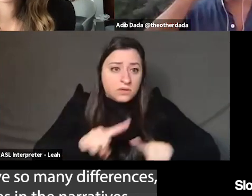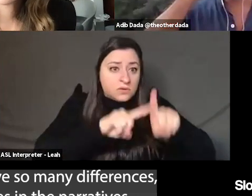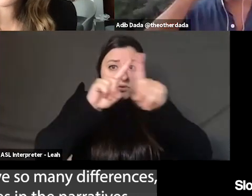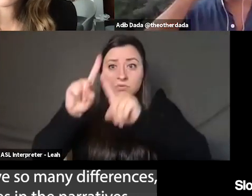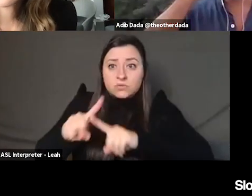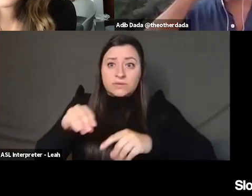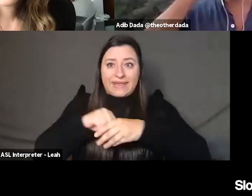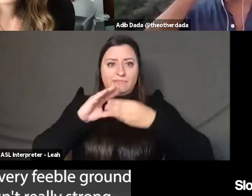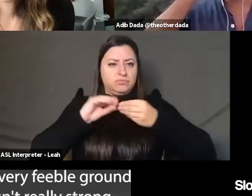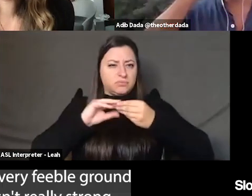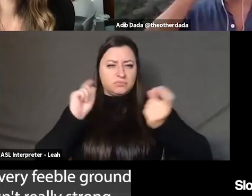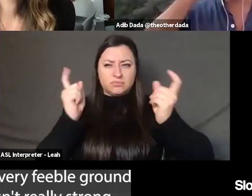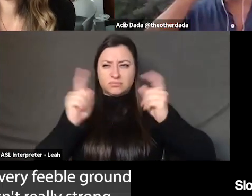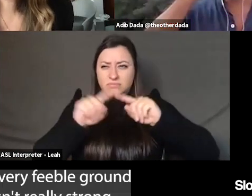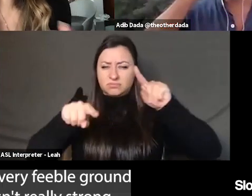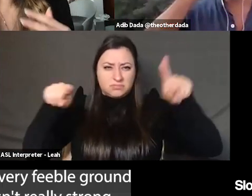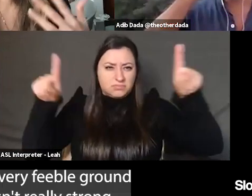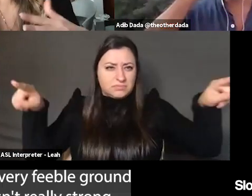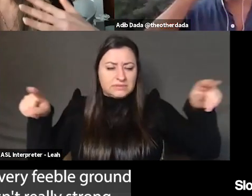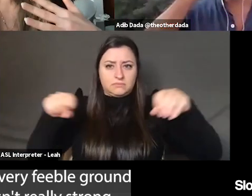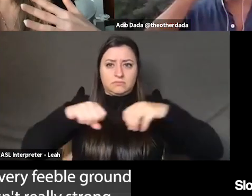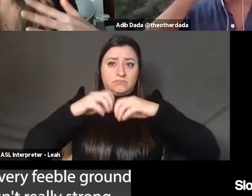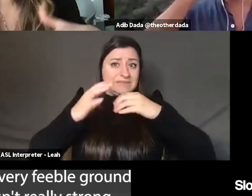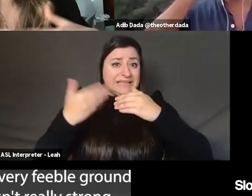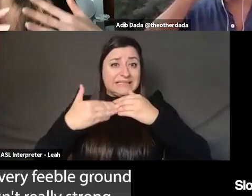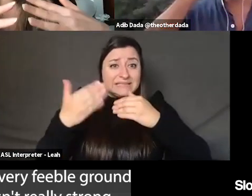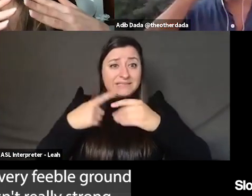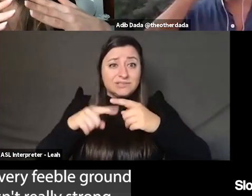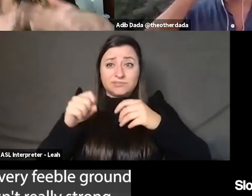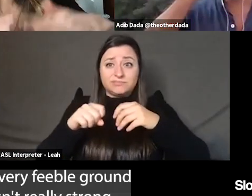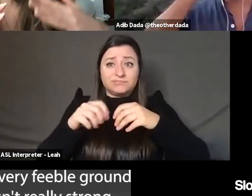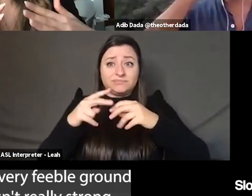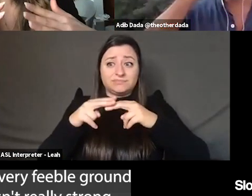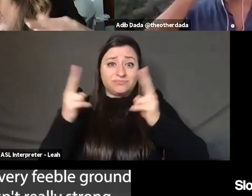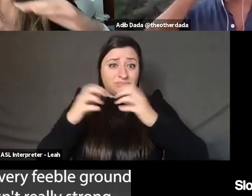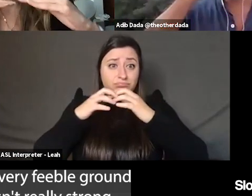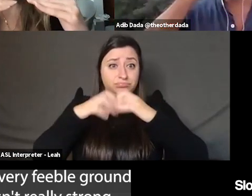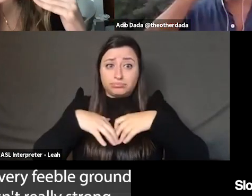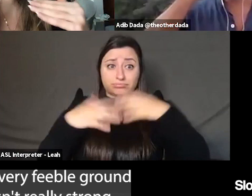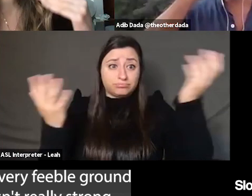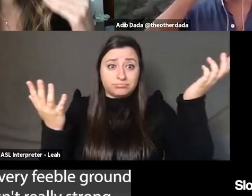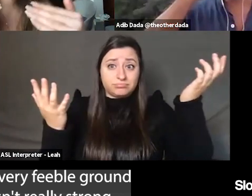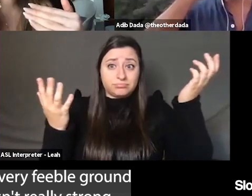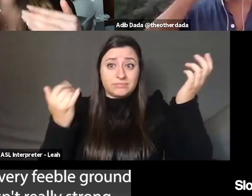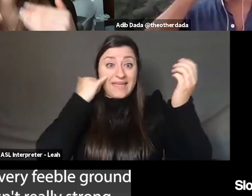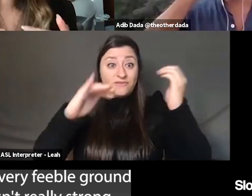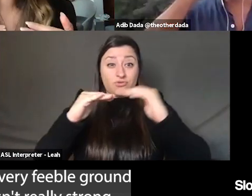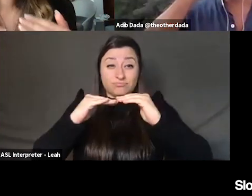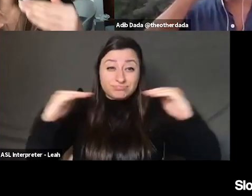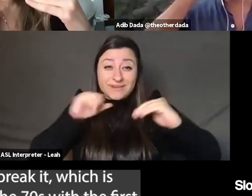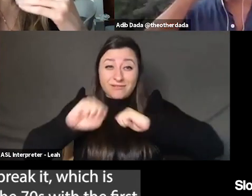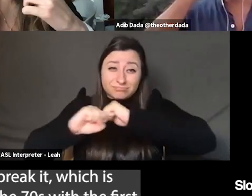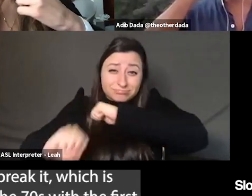in the narratives, it's easy to break a very feeble ground. If your ground isn't really